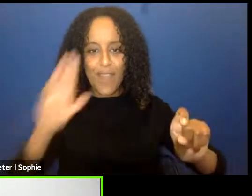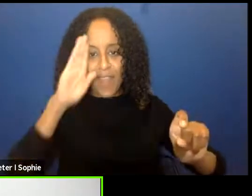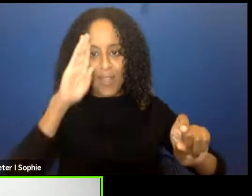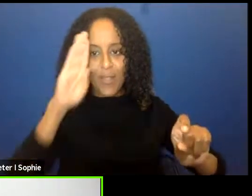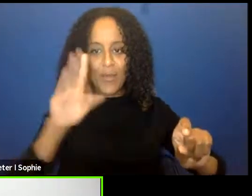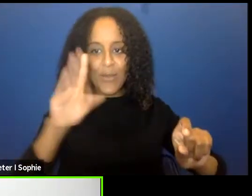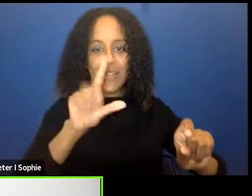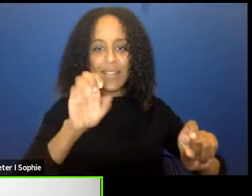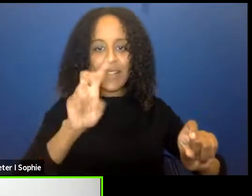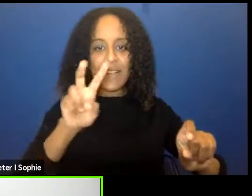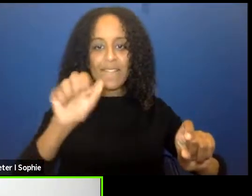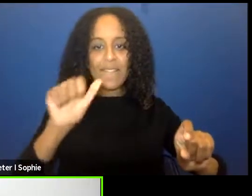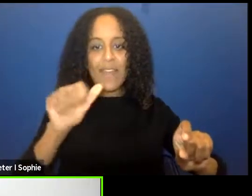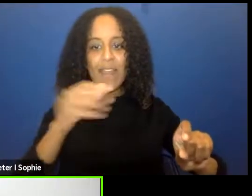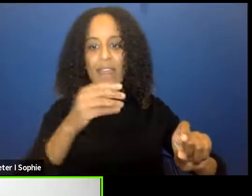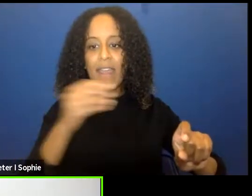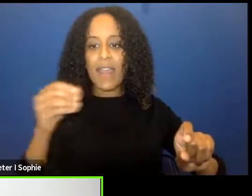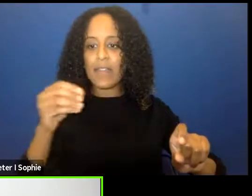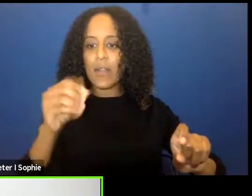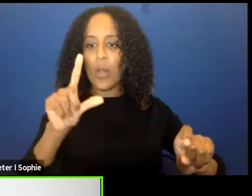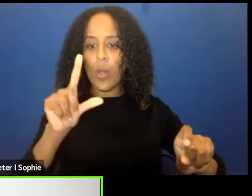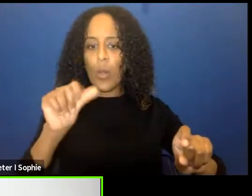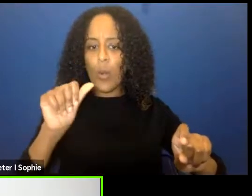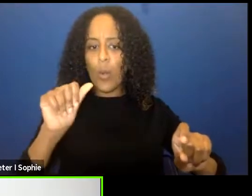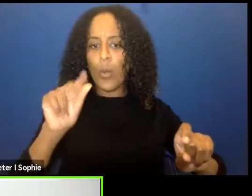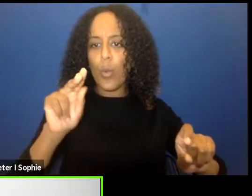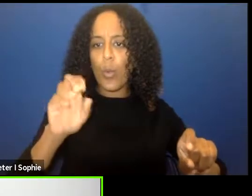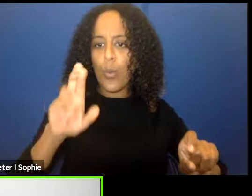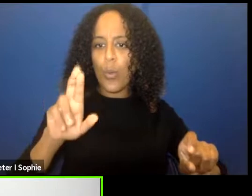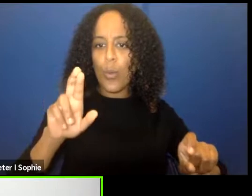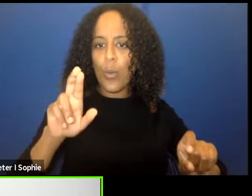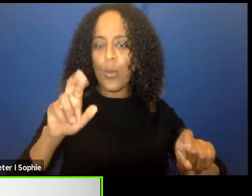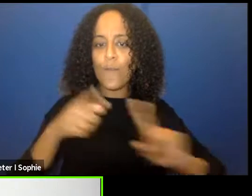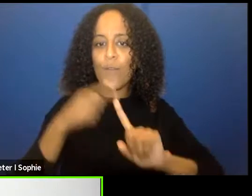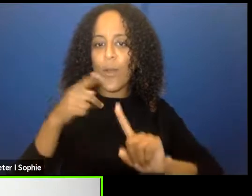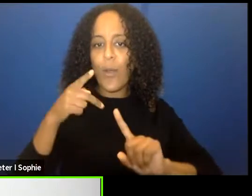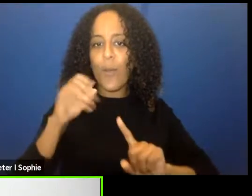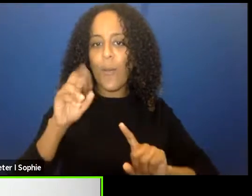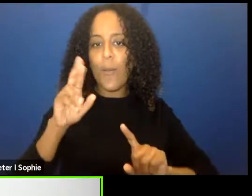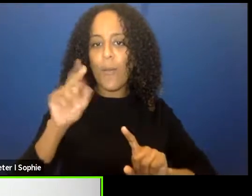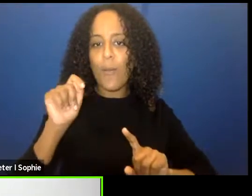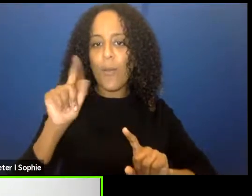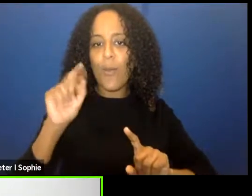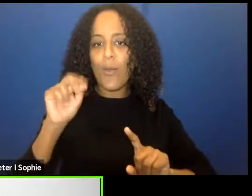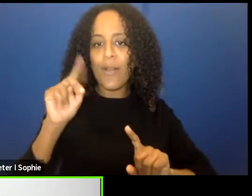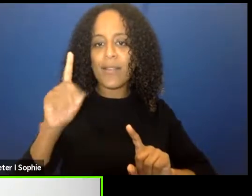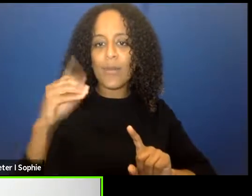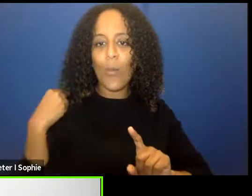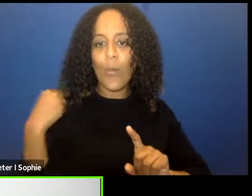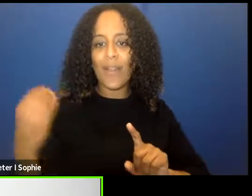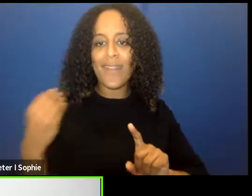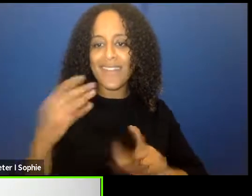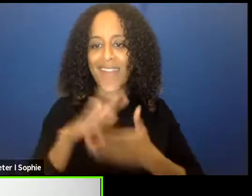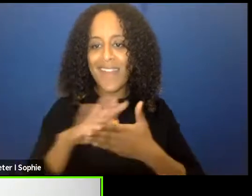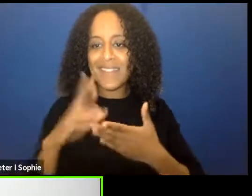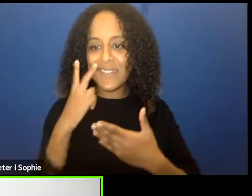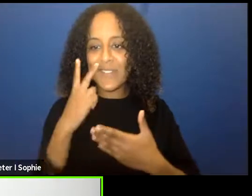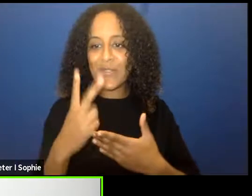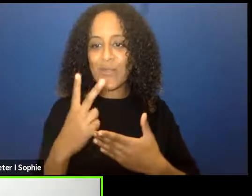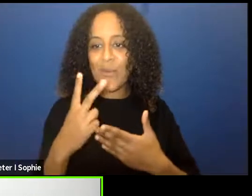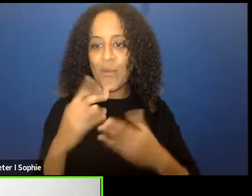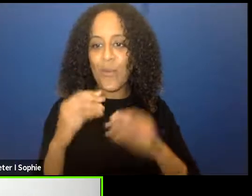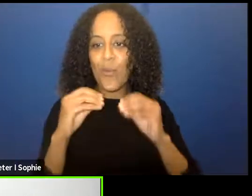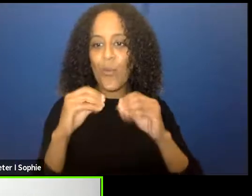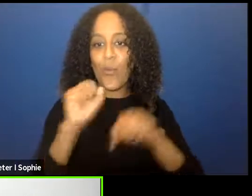Hello, Lore, Portland, Oregon. Nice to see you. Working on the Marco Polo